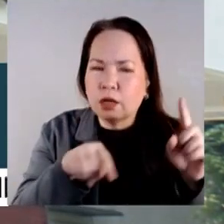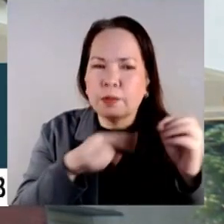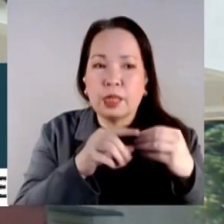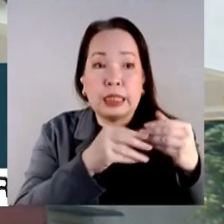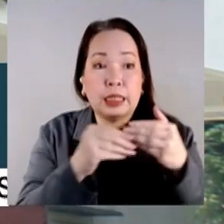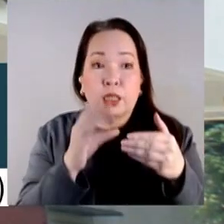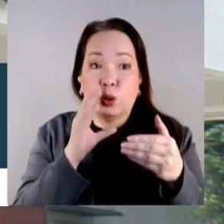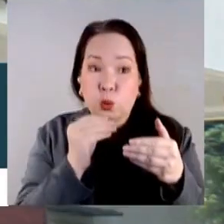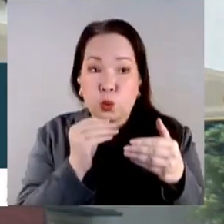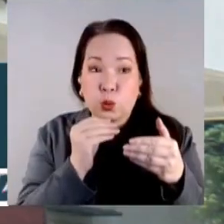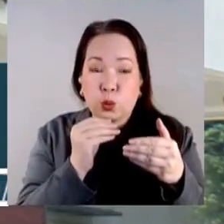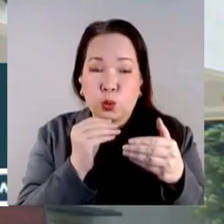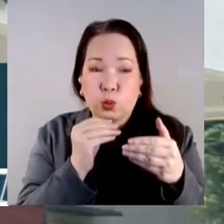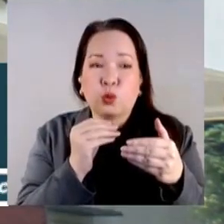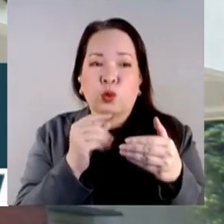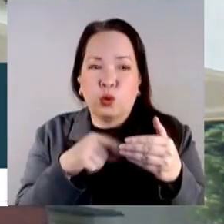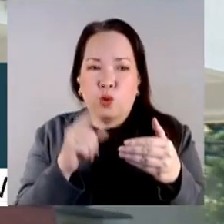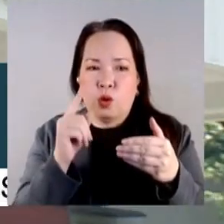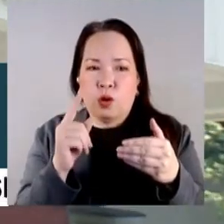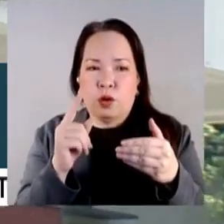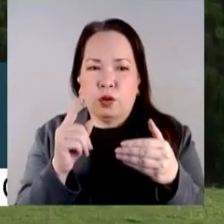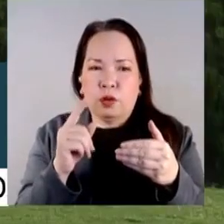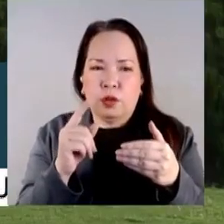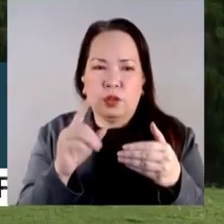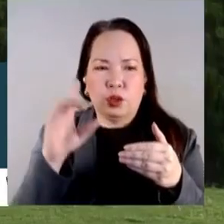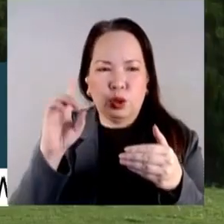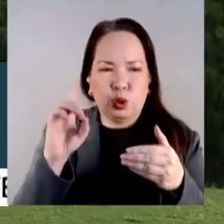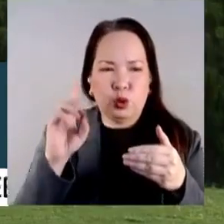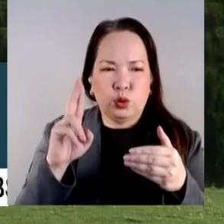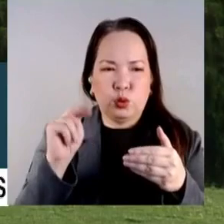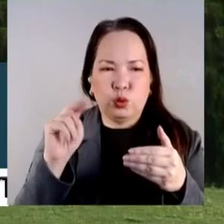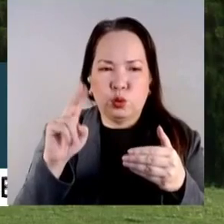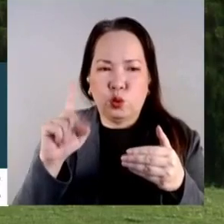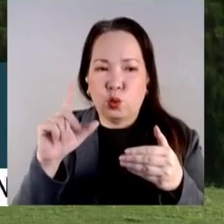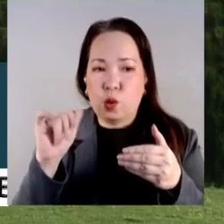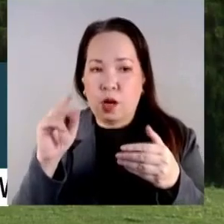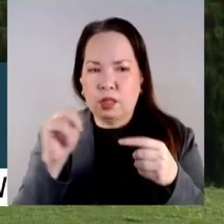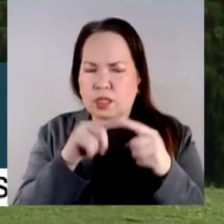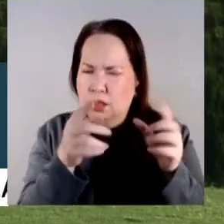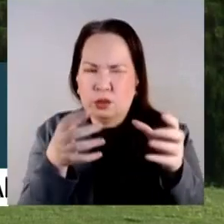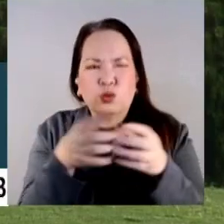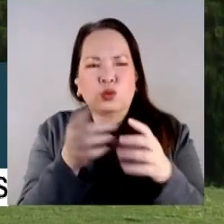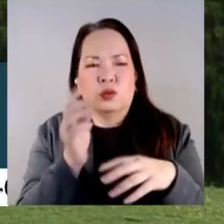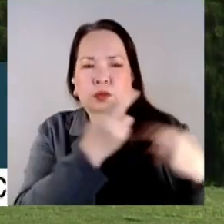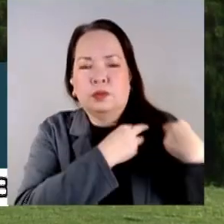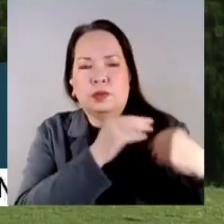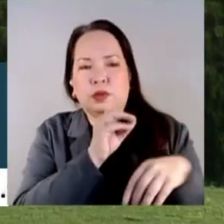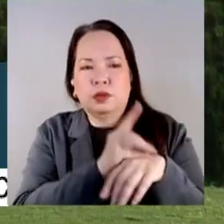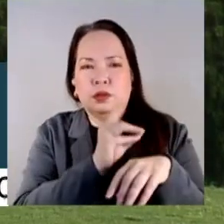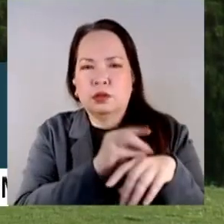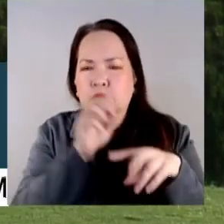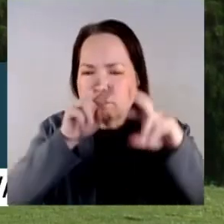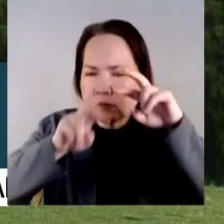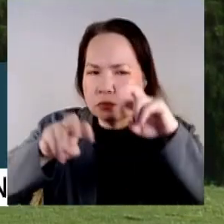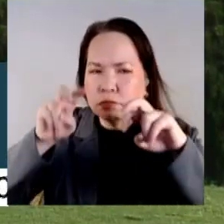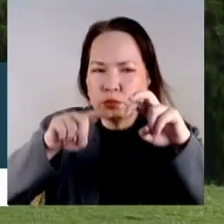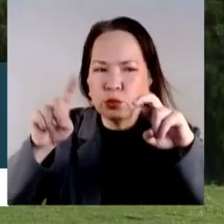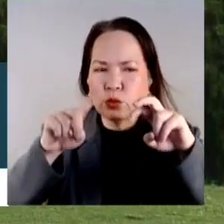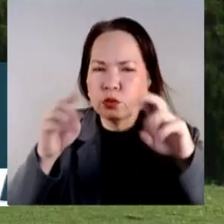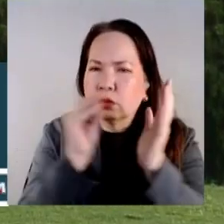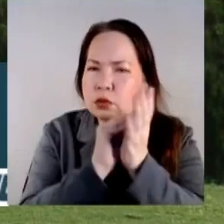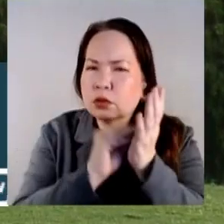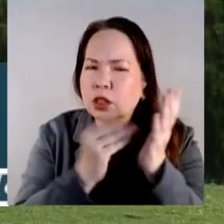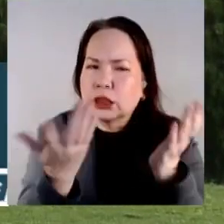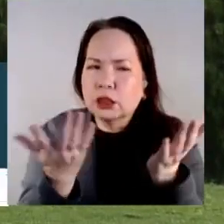Chief Administrative Officer Attorney Joylene Dulnuan and will be tasked to conduct internal examination of records and documents to